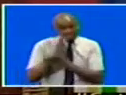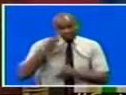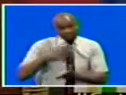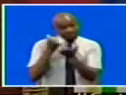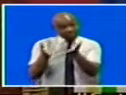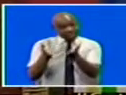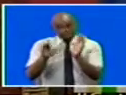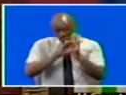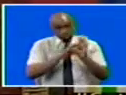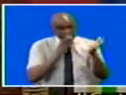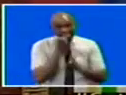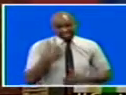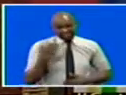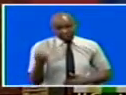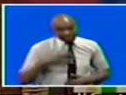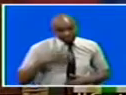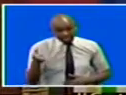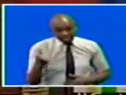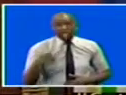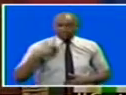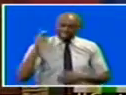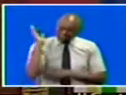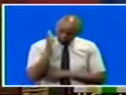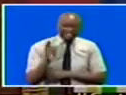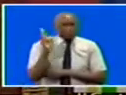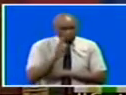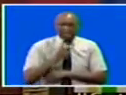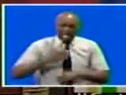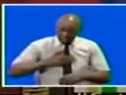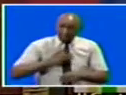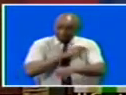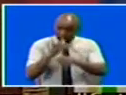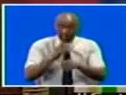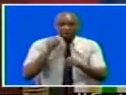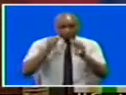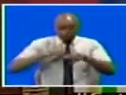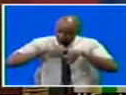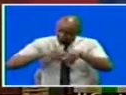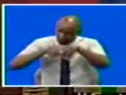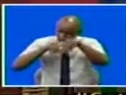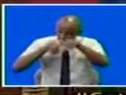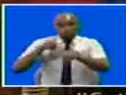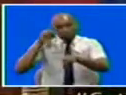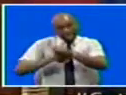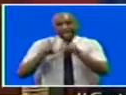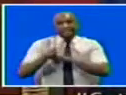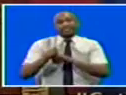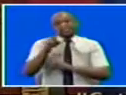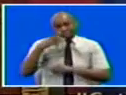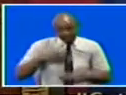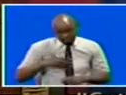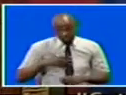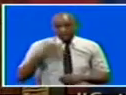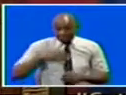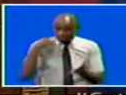and we will use all means at our disposal to pursue and bring to justice all